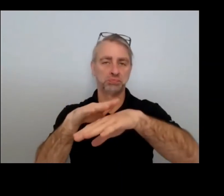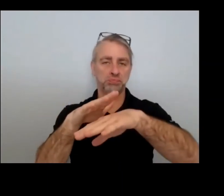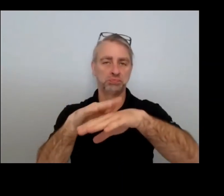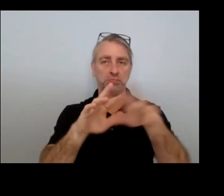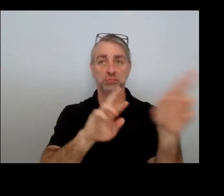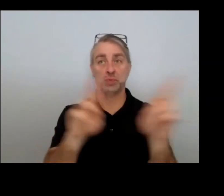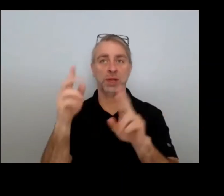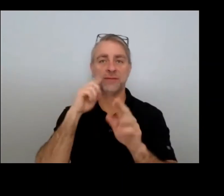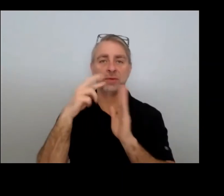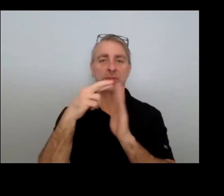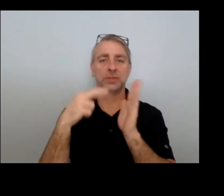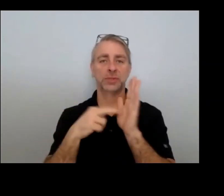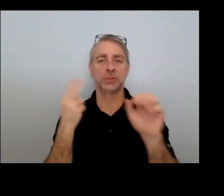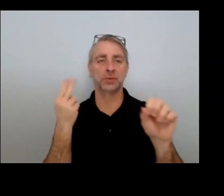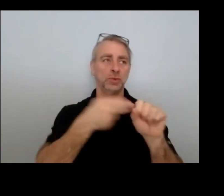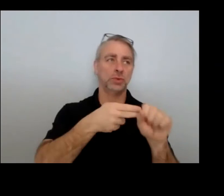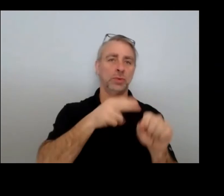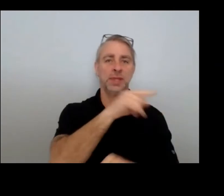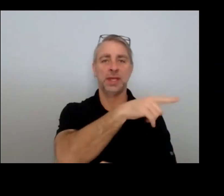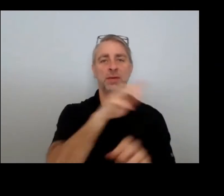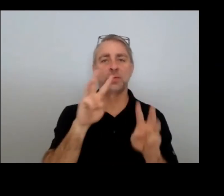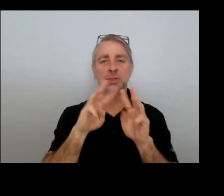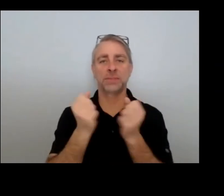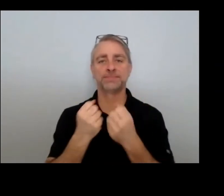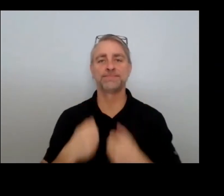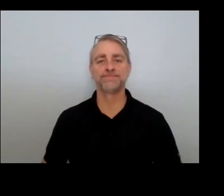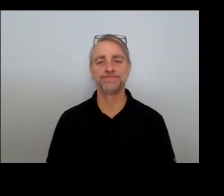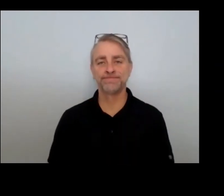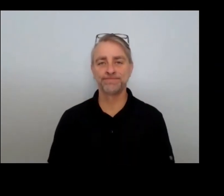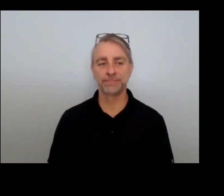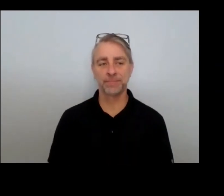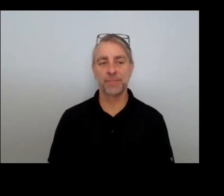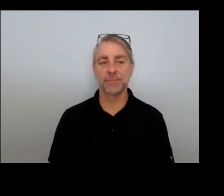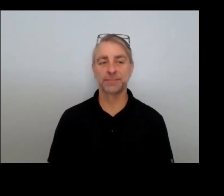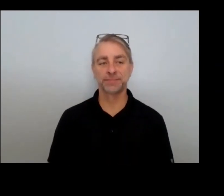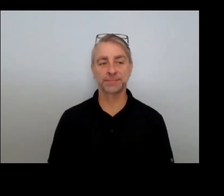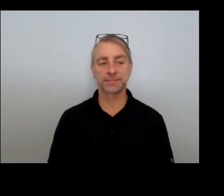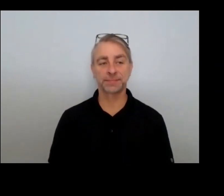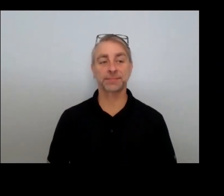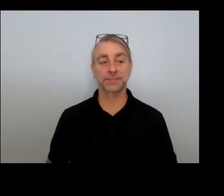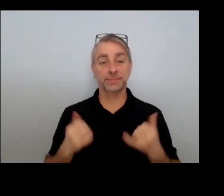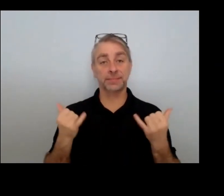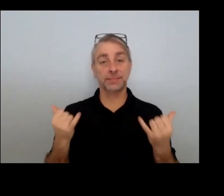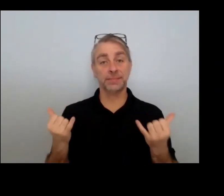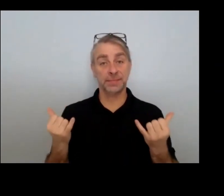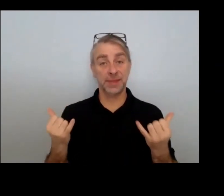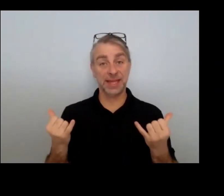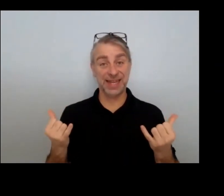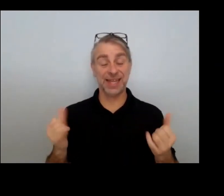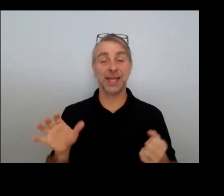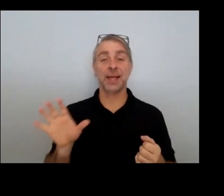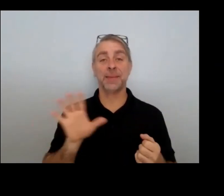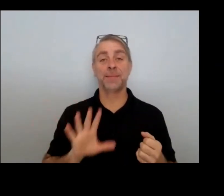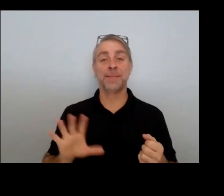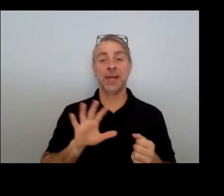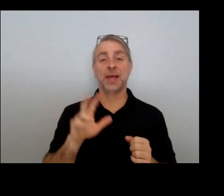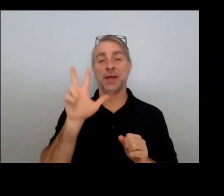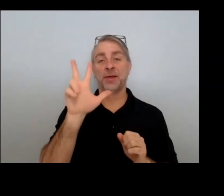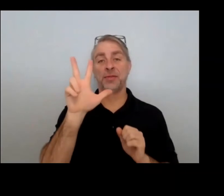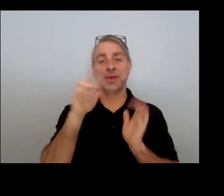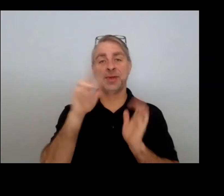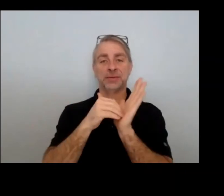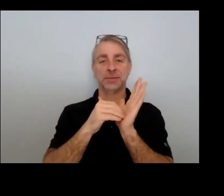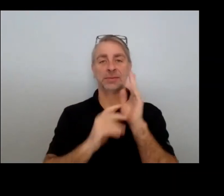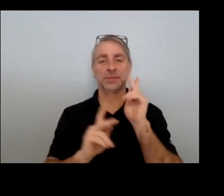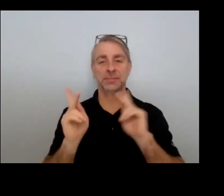workshop. Now, I know today we've had about 3,000 people pre-register